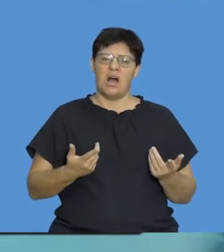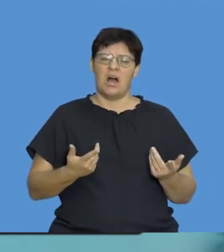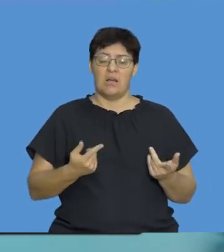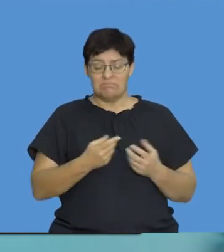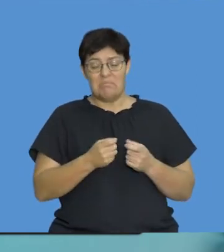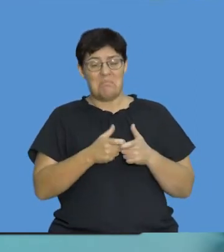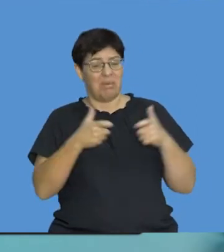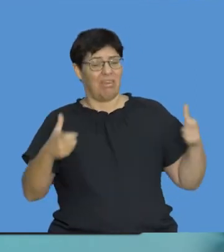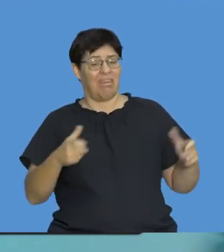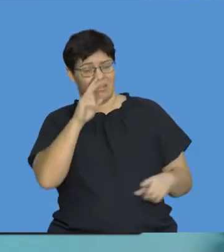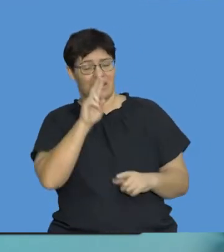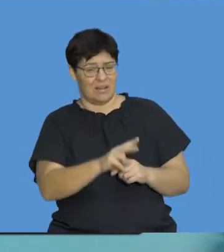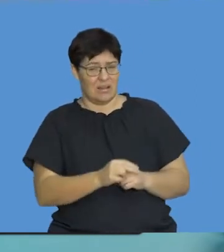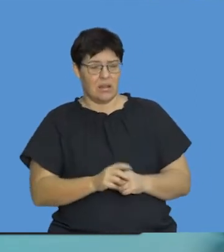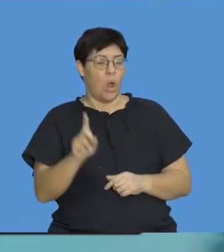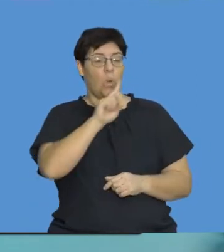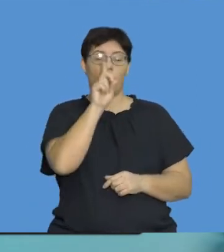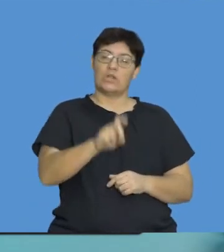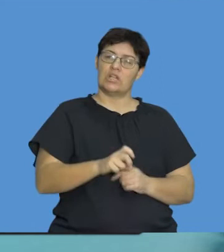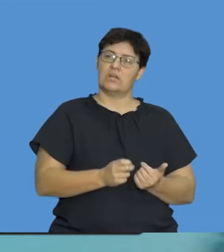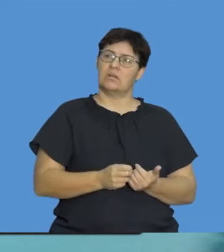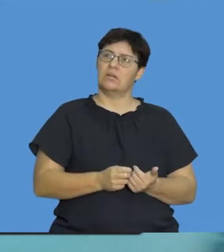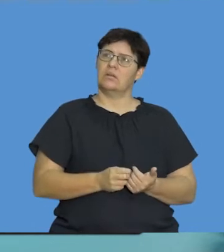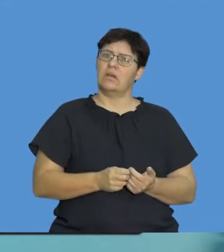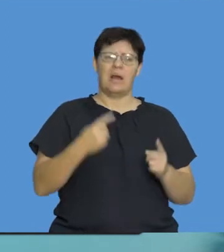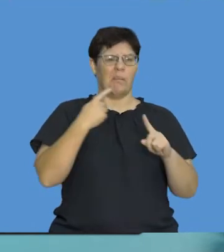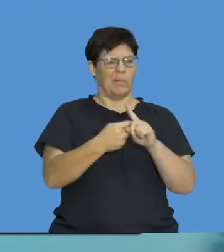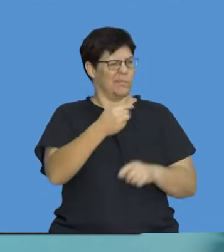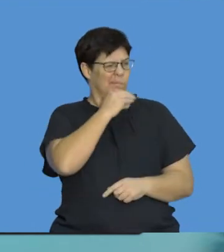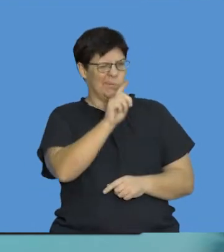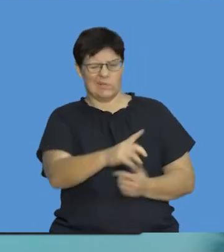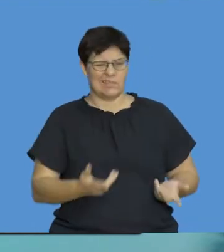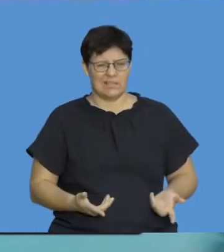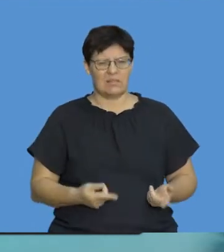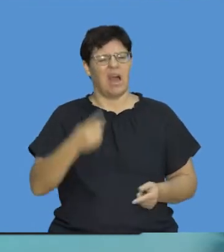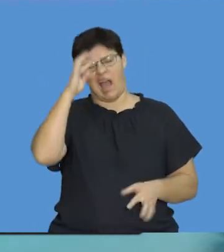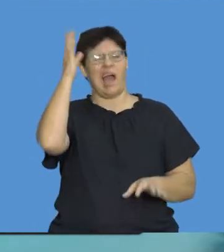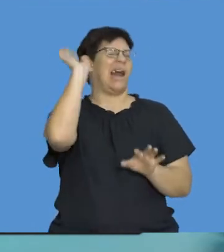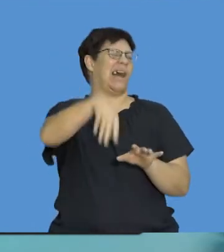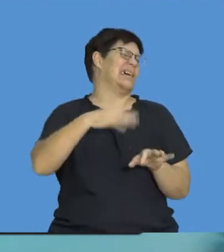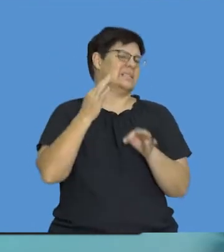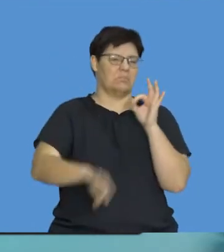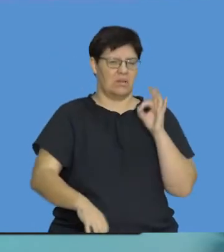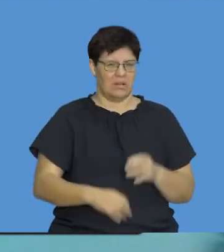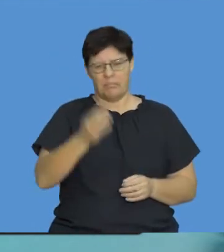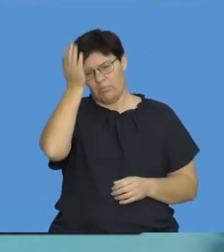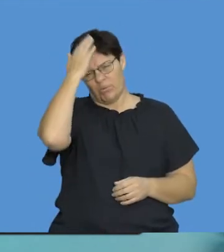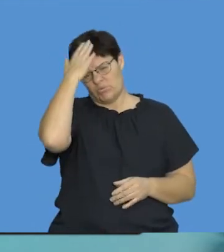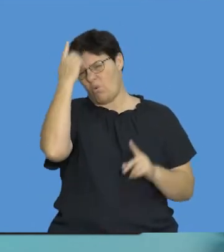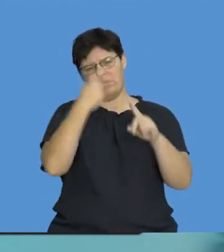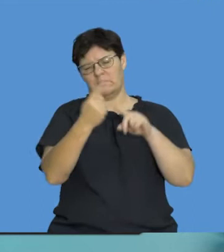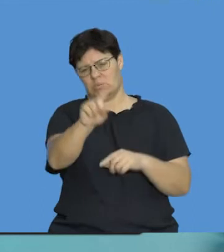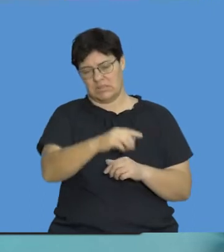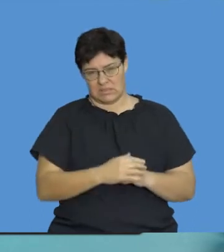look at. As simple as the question, what is multiplication? You might think it's a very simple question. No, I know what multiplication